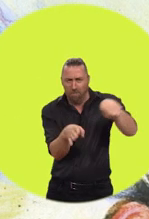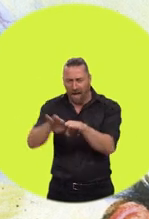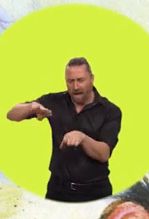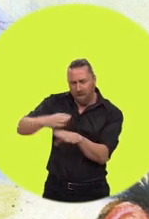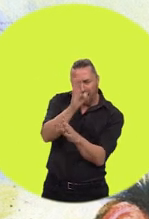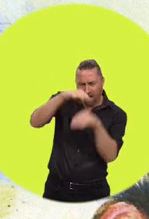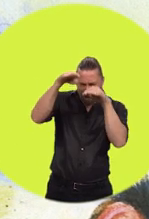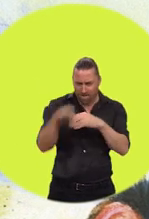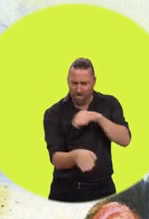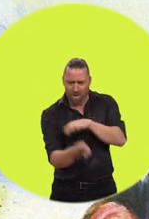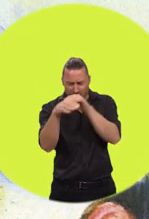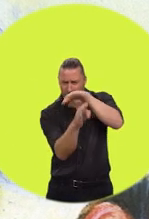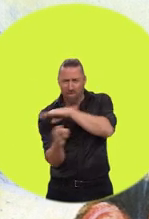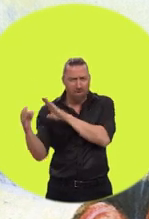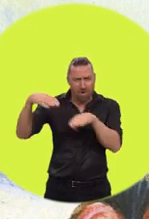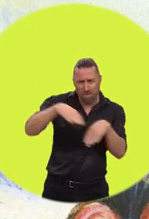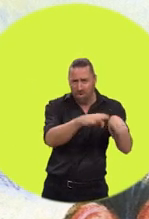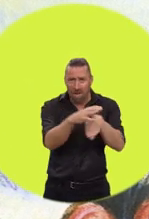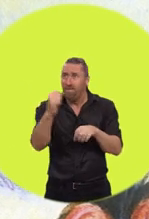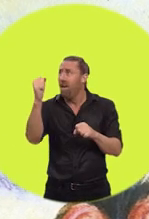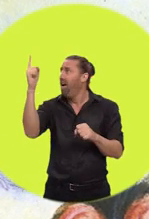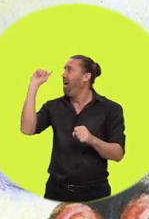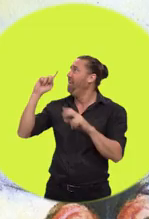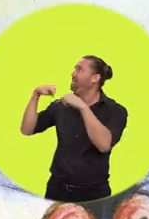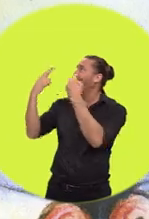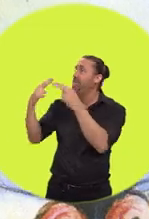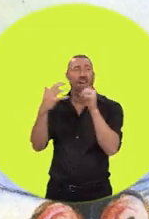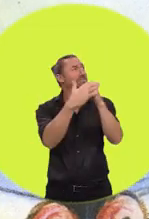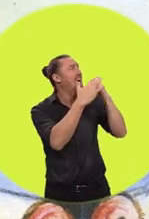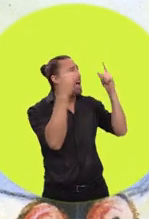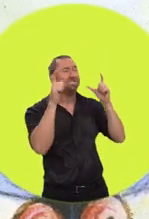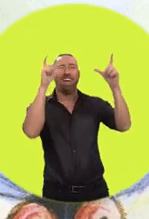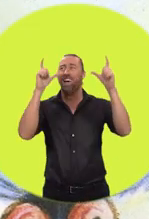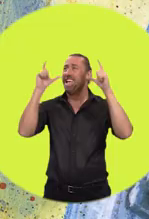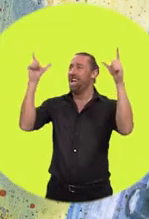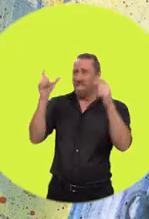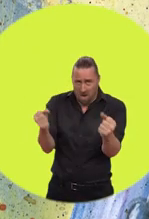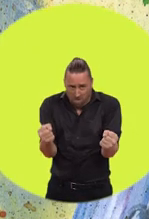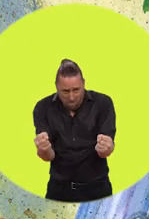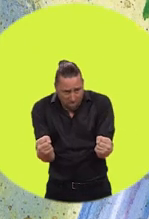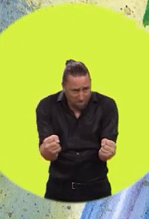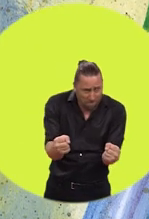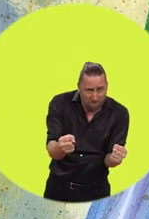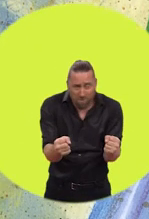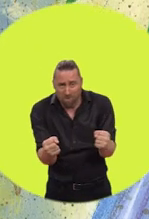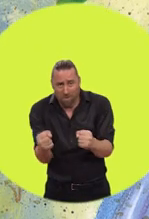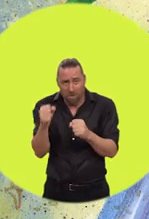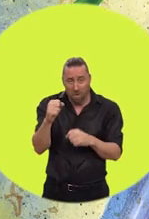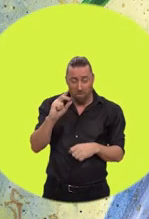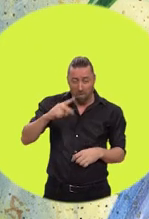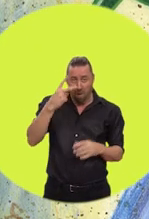crashing sideways and chasing each other. Family and friends cheered them on. Glitch and